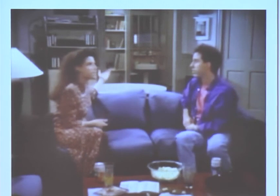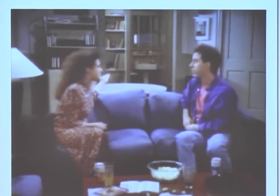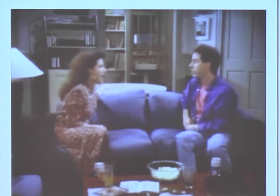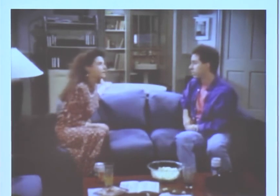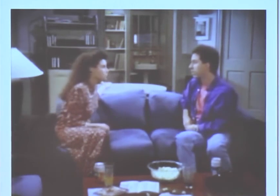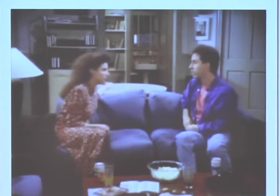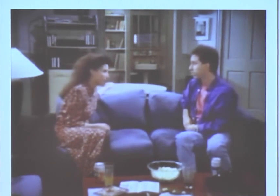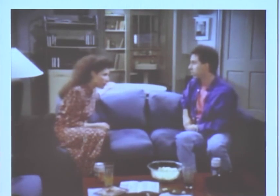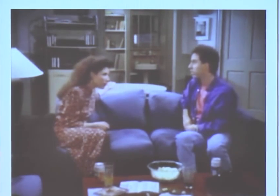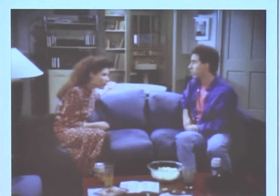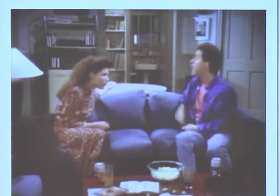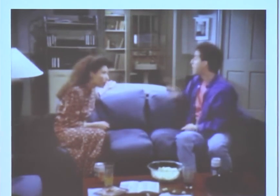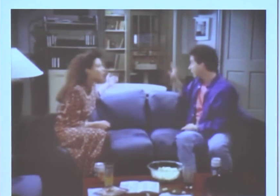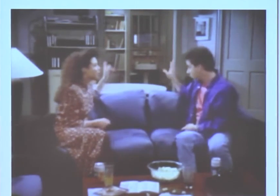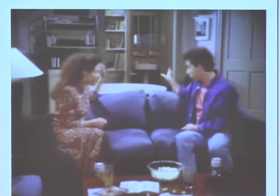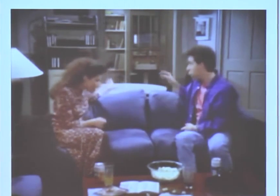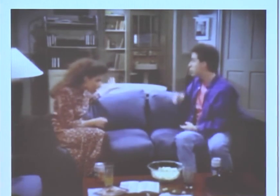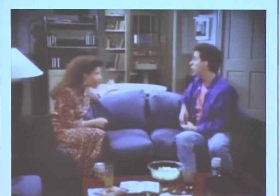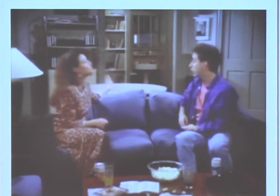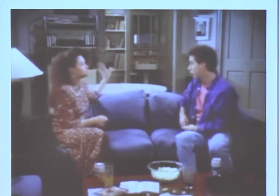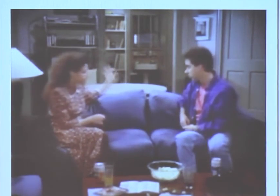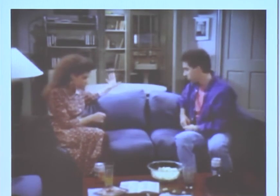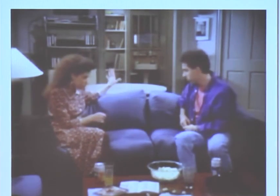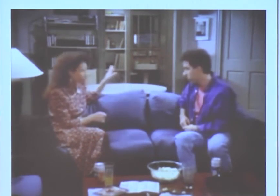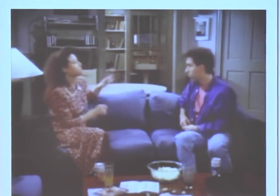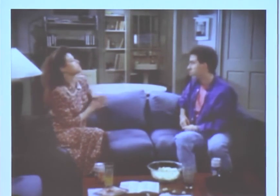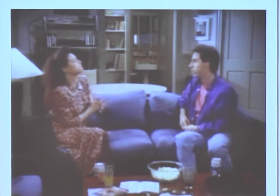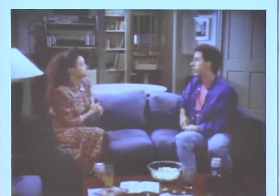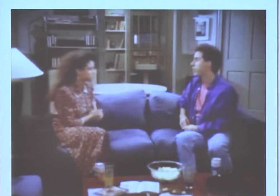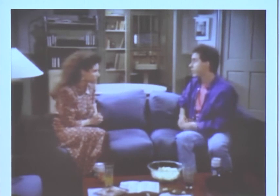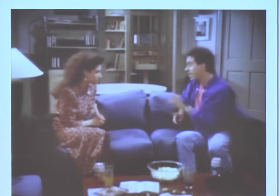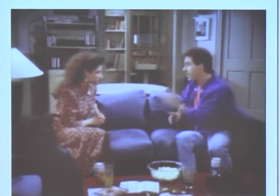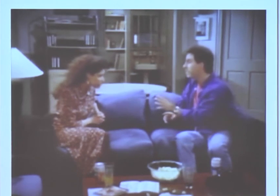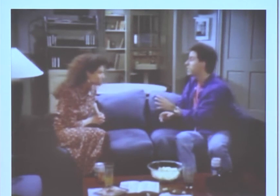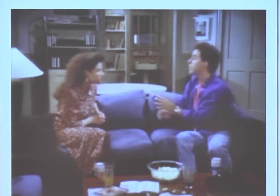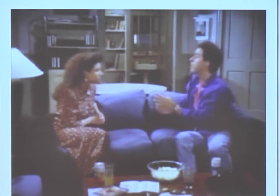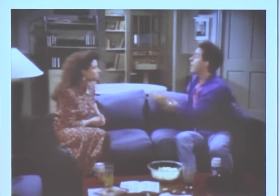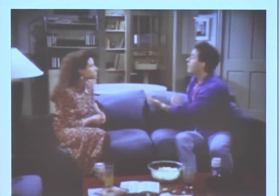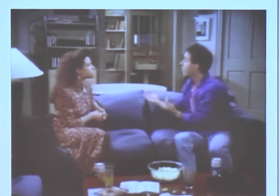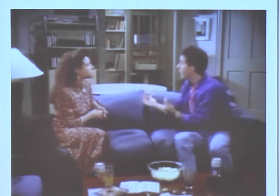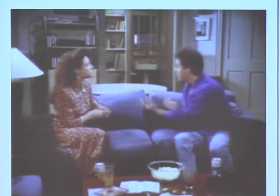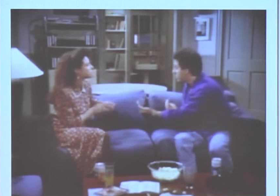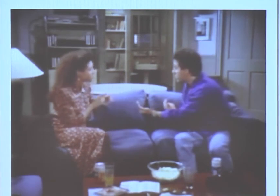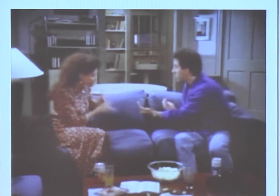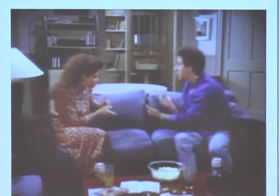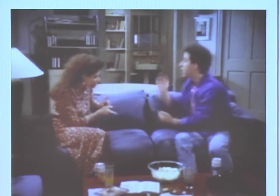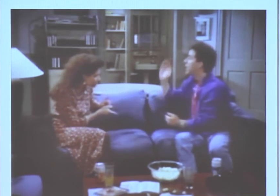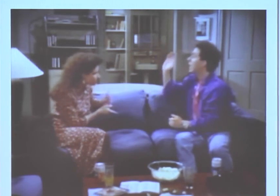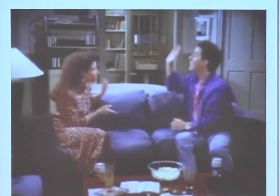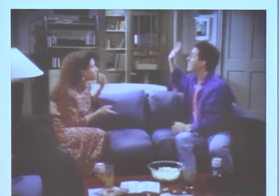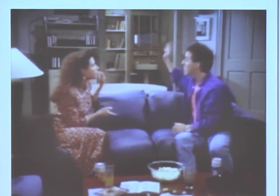And that would be good. That would be good, too. The idea is to combine the this